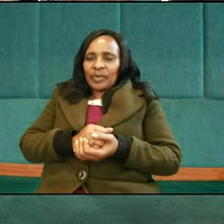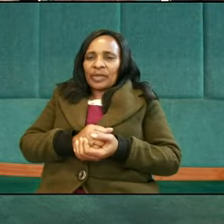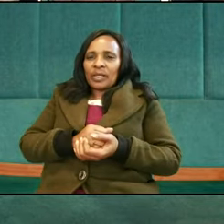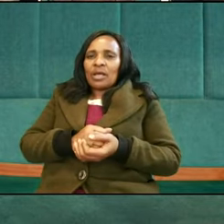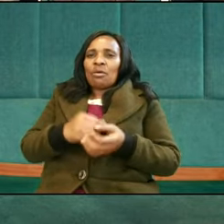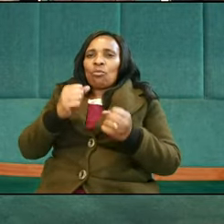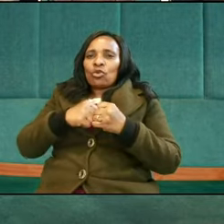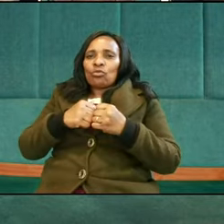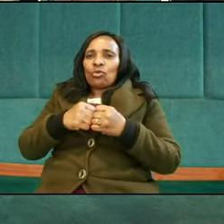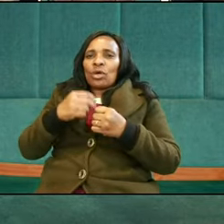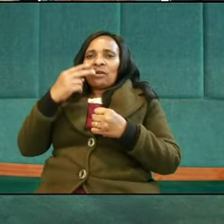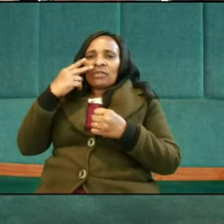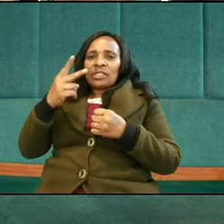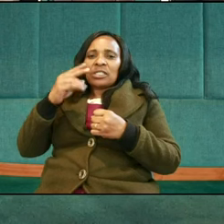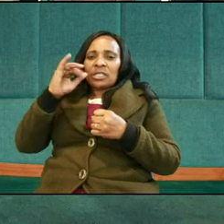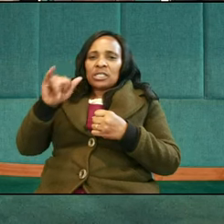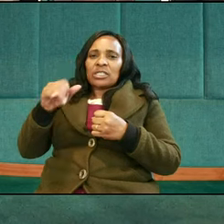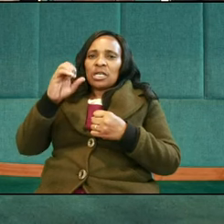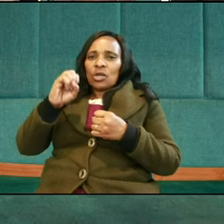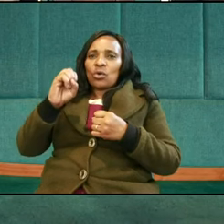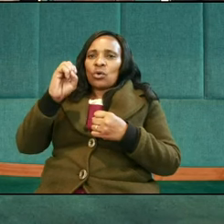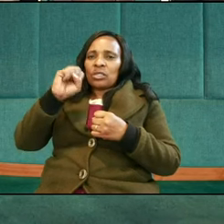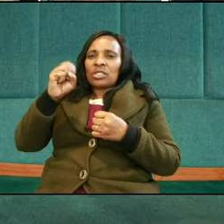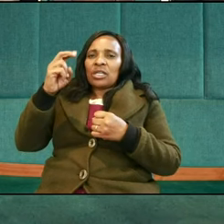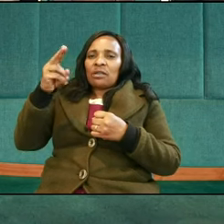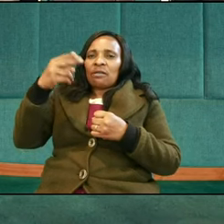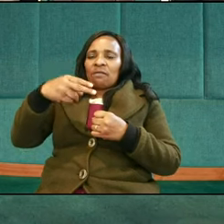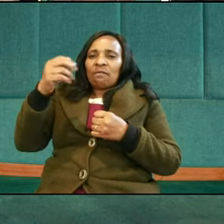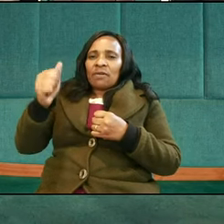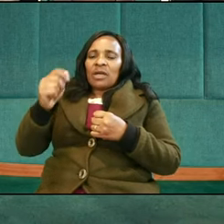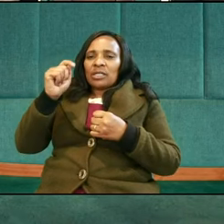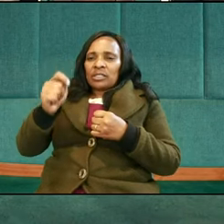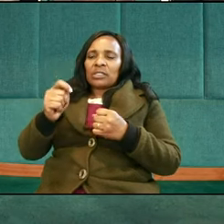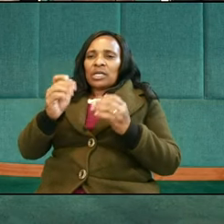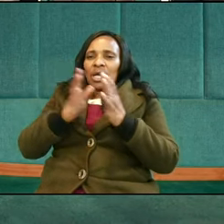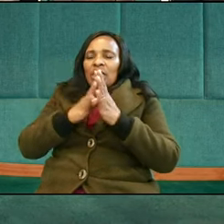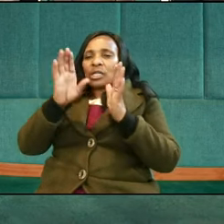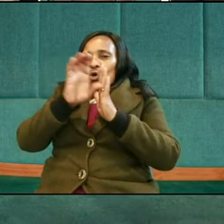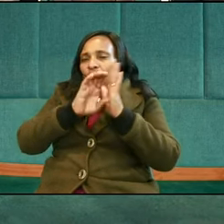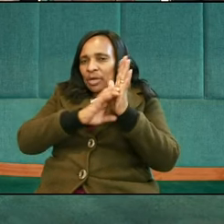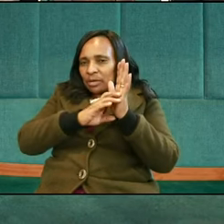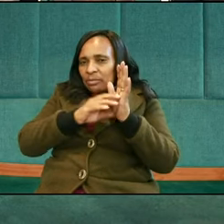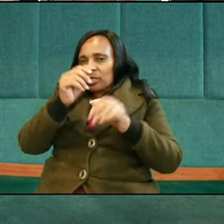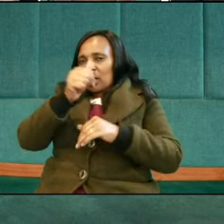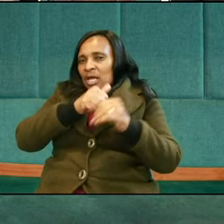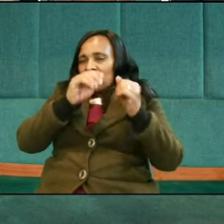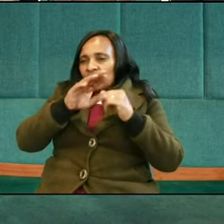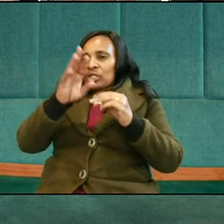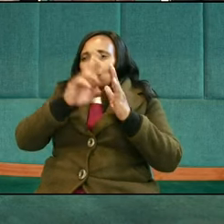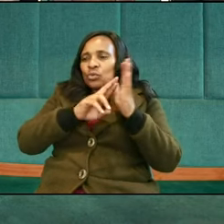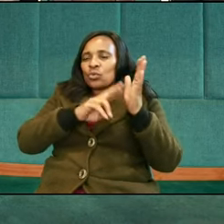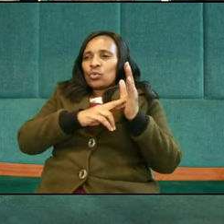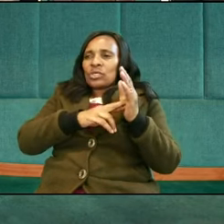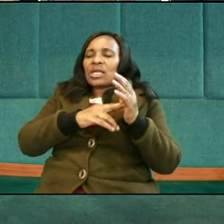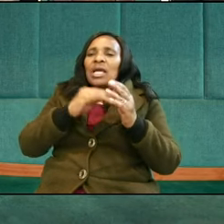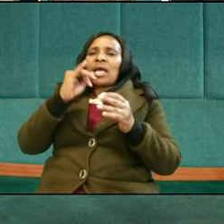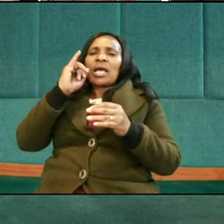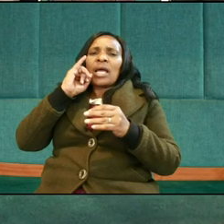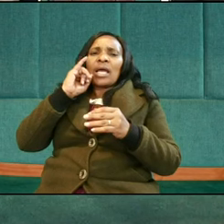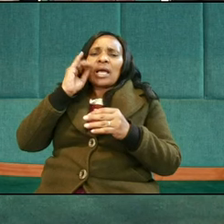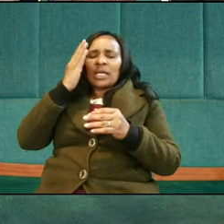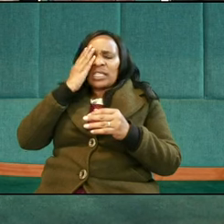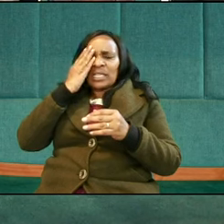We've highlighted Jehoshaphat's devotion to God and his commandments. And under his reign, Israel